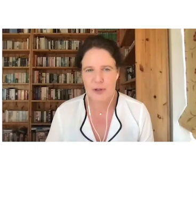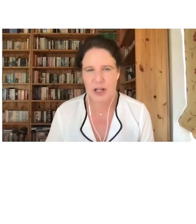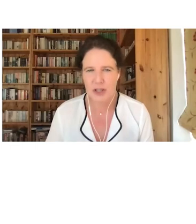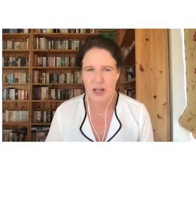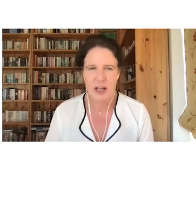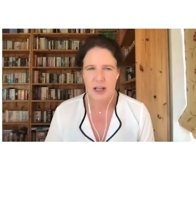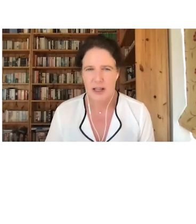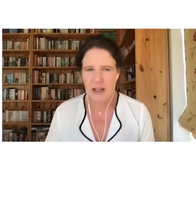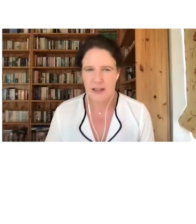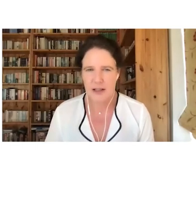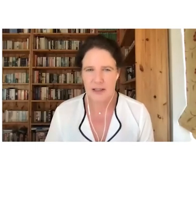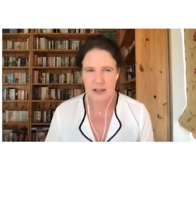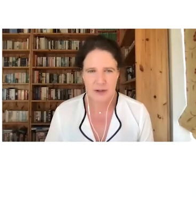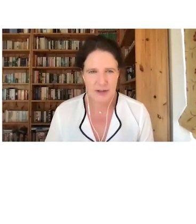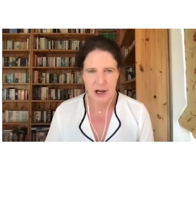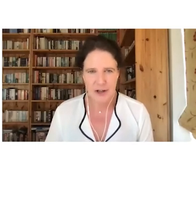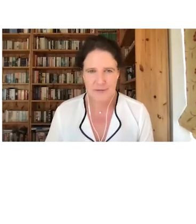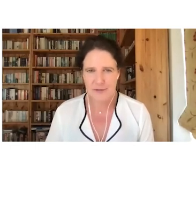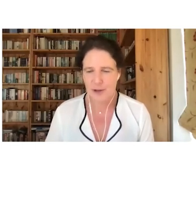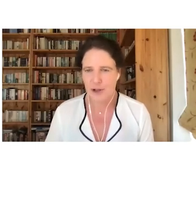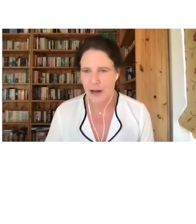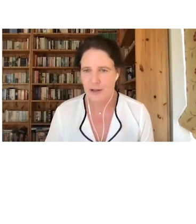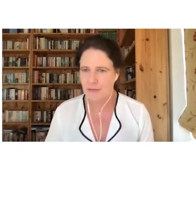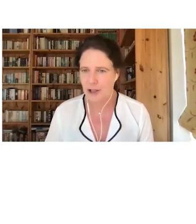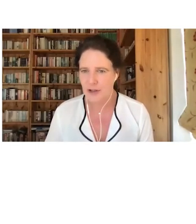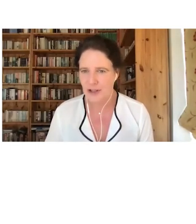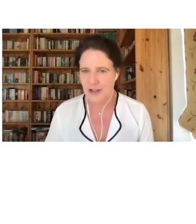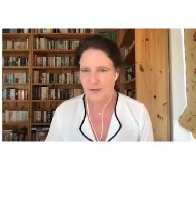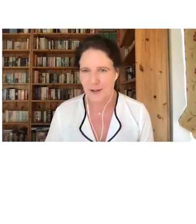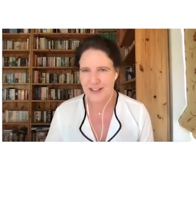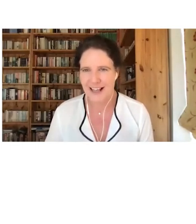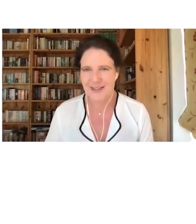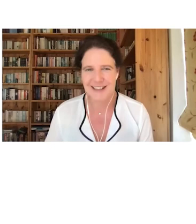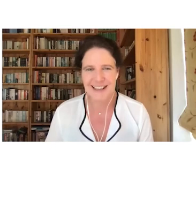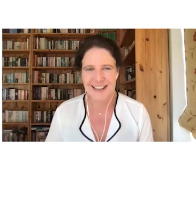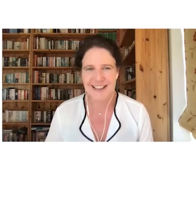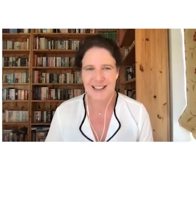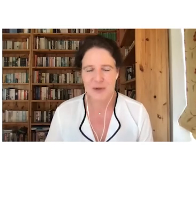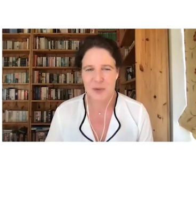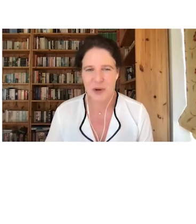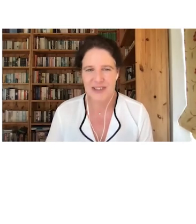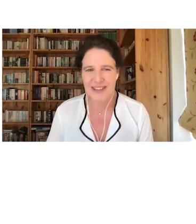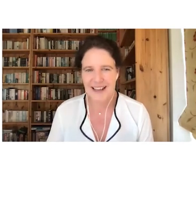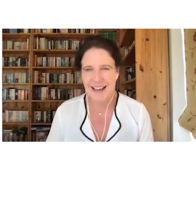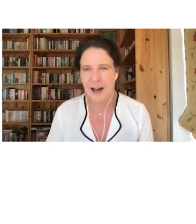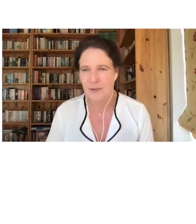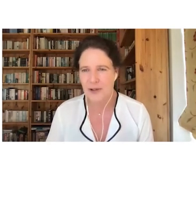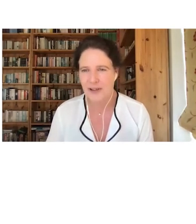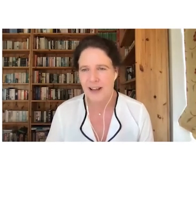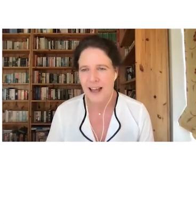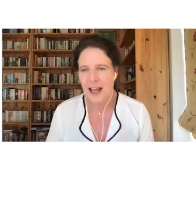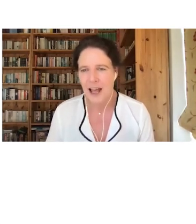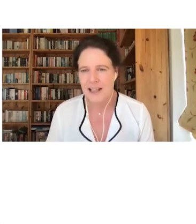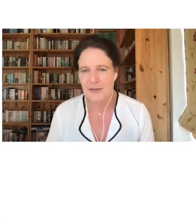Social Protection. It sounds like there's a lot of very direct recommendations for yourselves in these reports. I